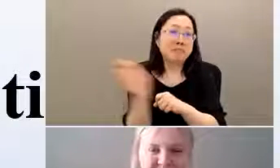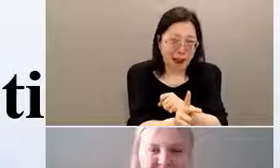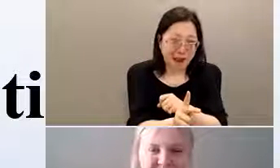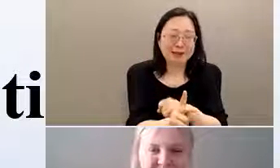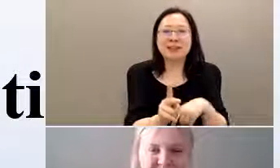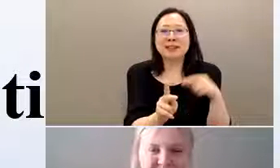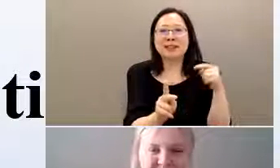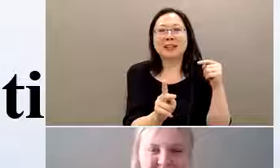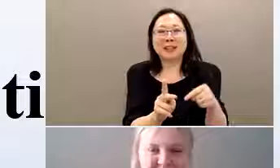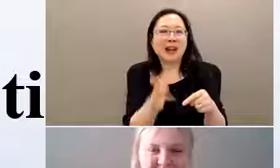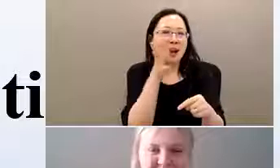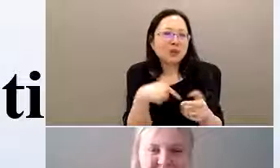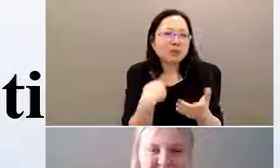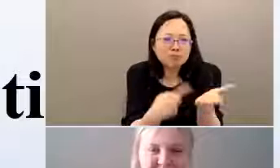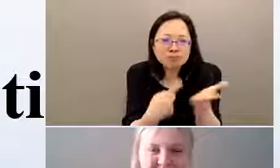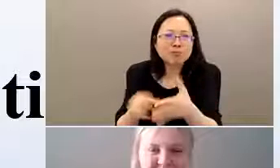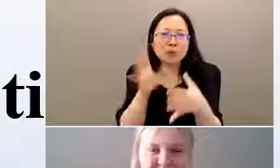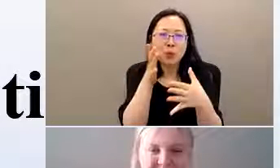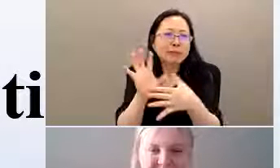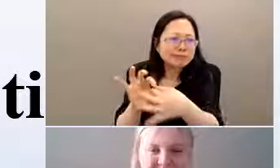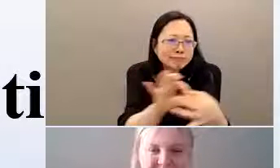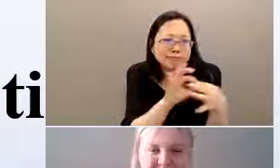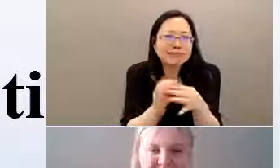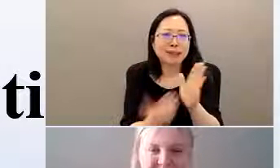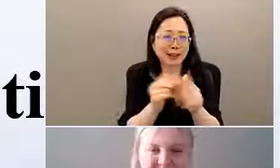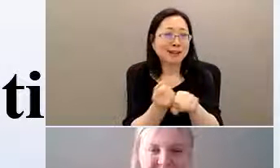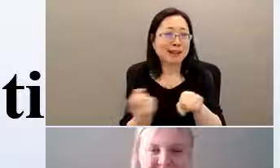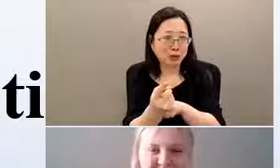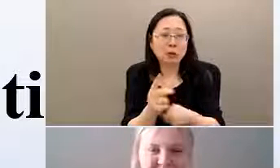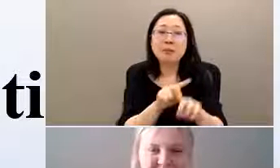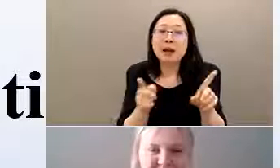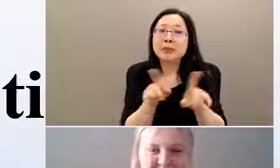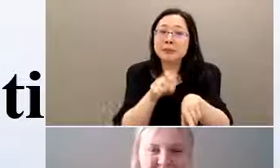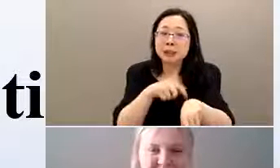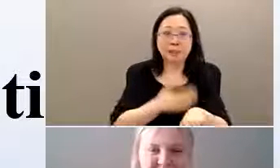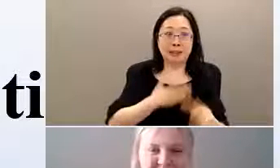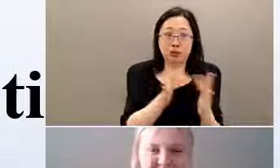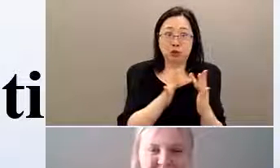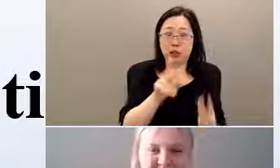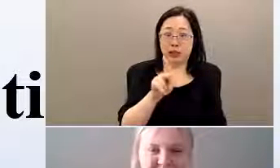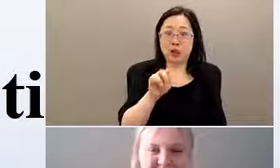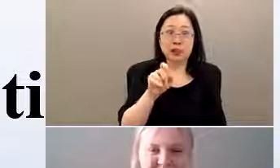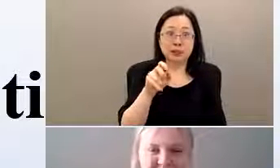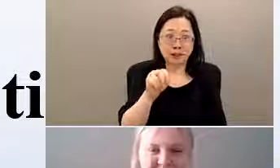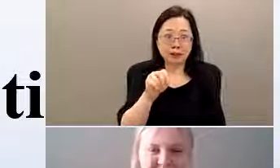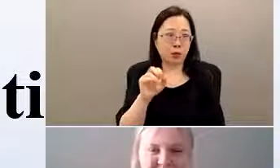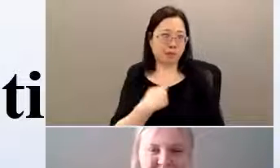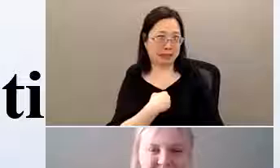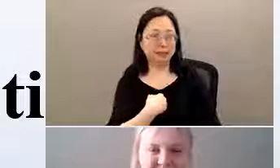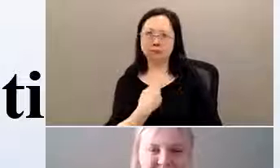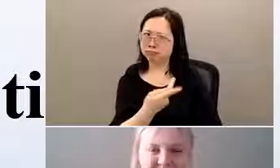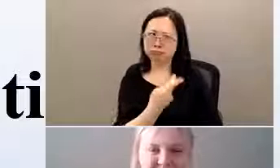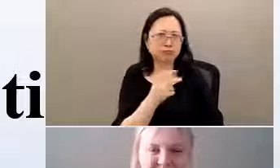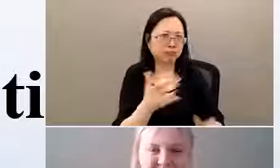reconnect with all the host sites, and as well as all of you. So again, please feel free to reach out to Kirsten or myself. And we really